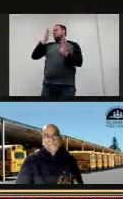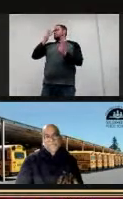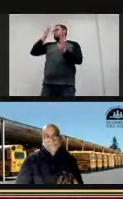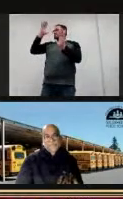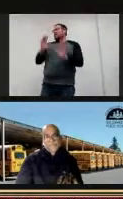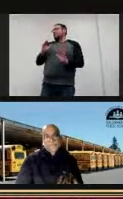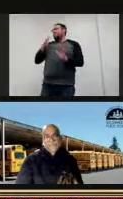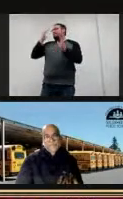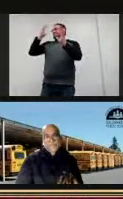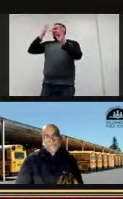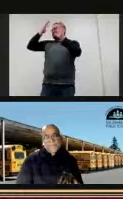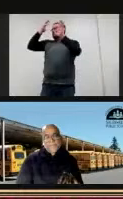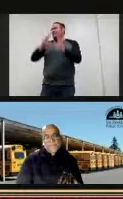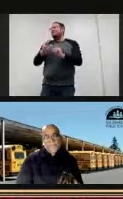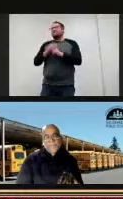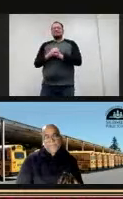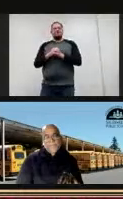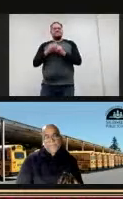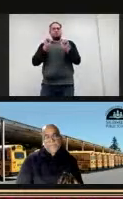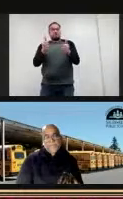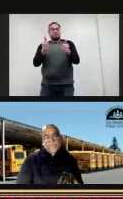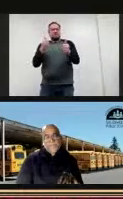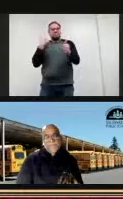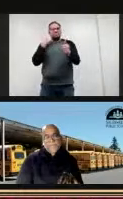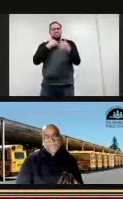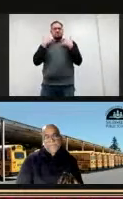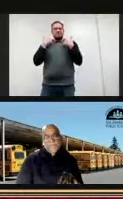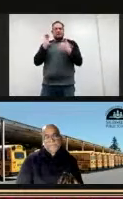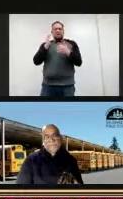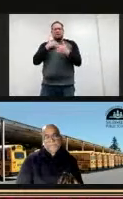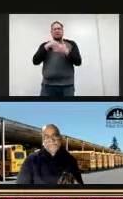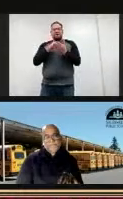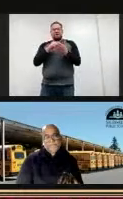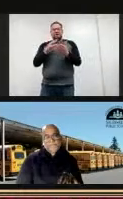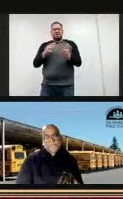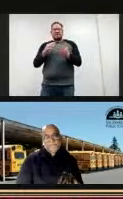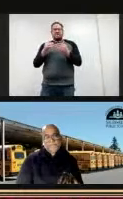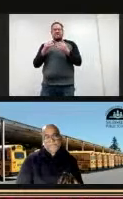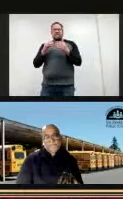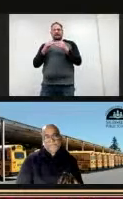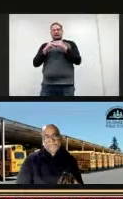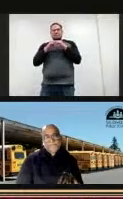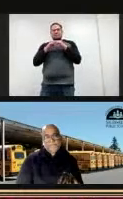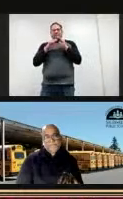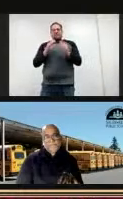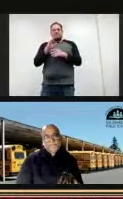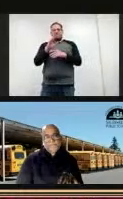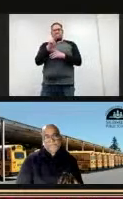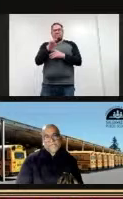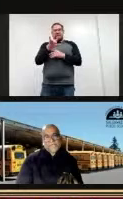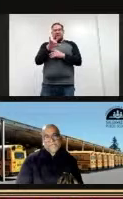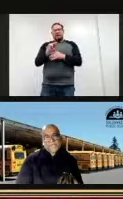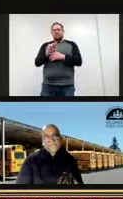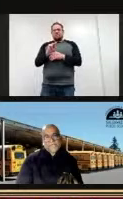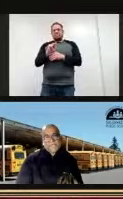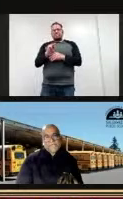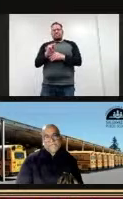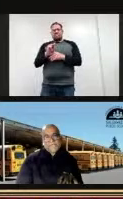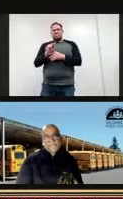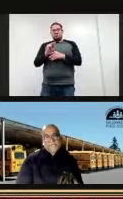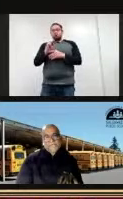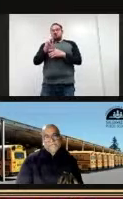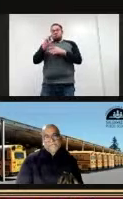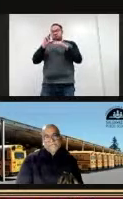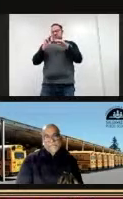great. Okay, great. And we did have our Student Advisor Brennan also weighed in writing to let